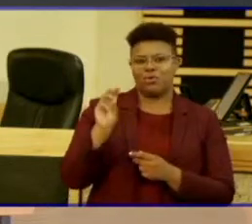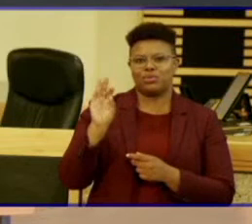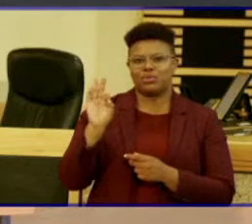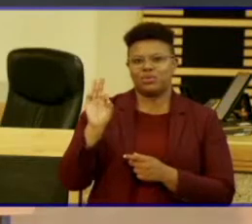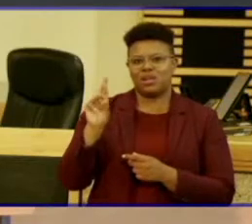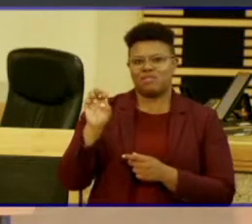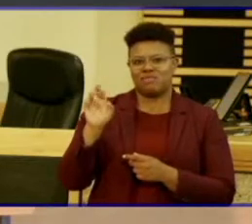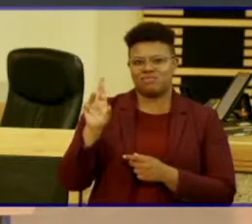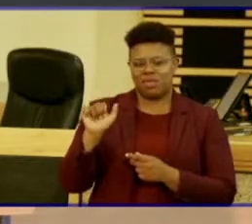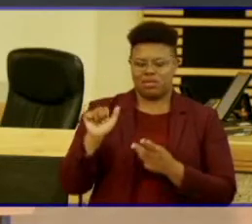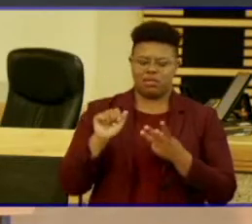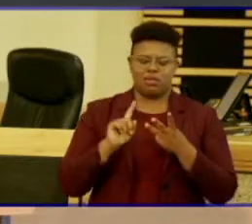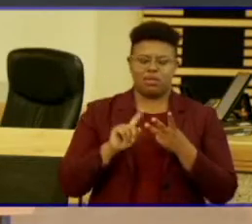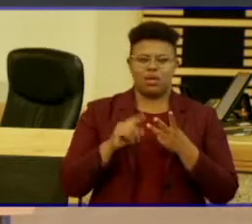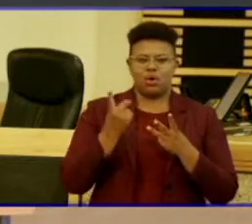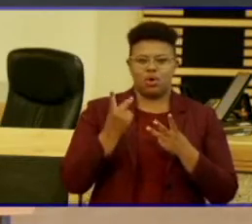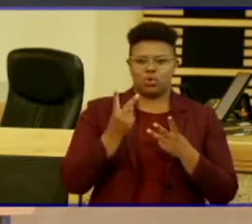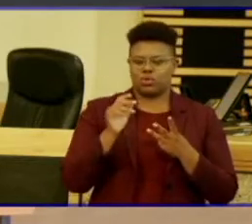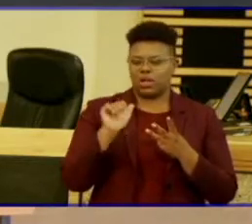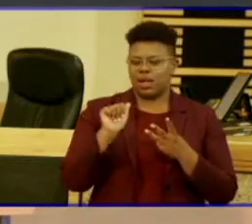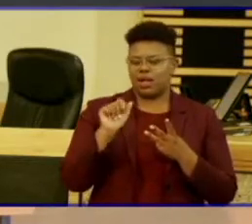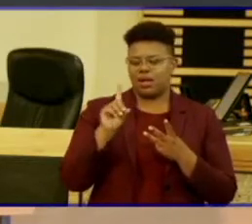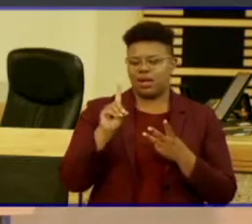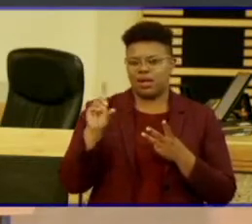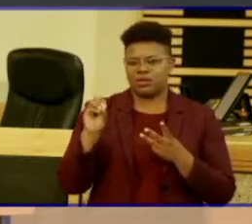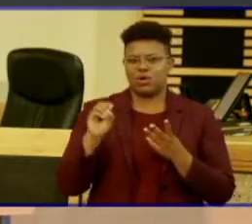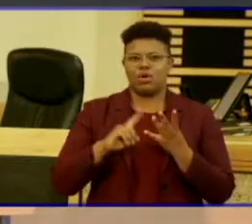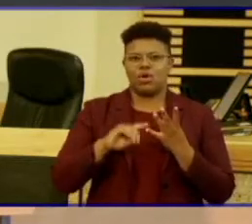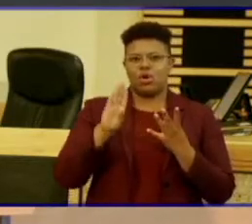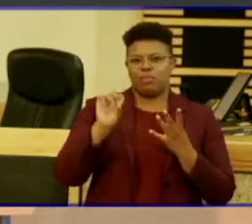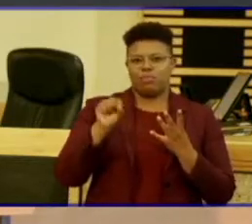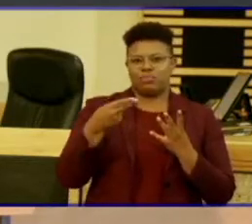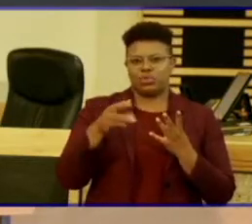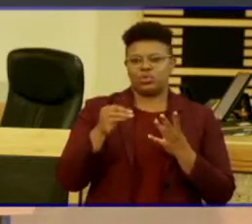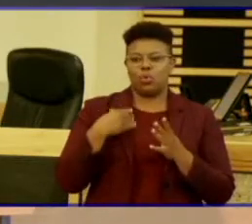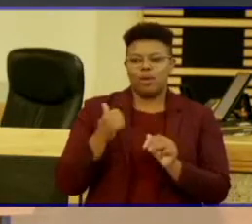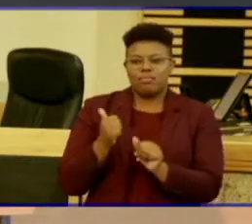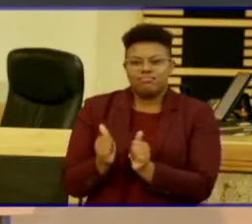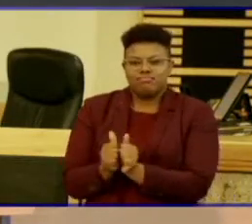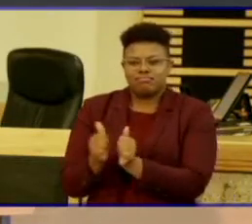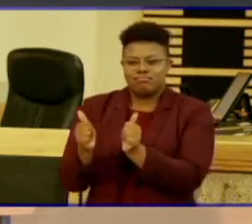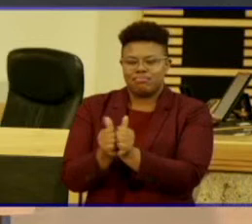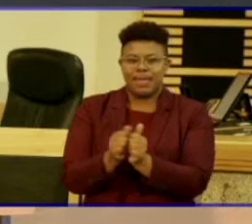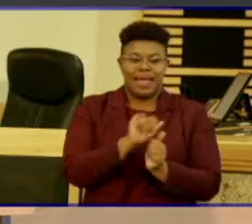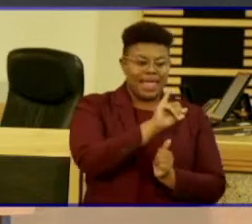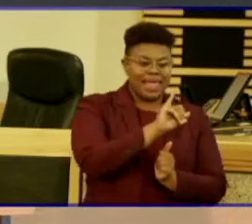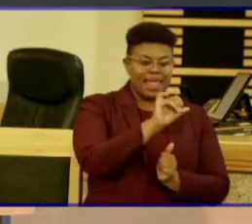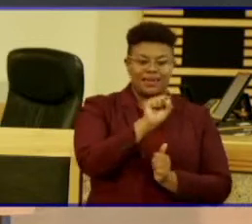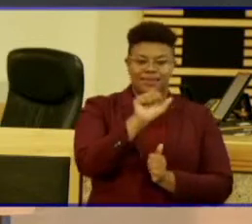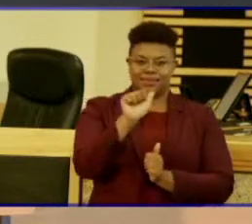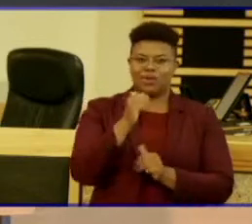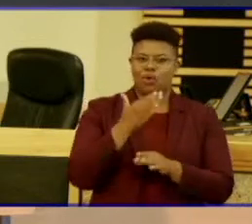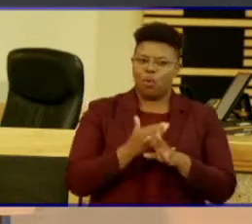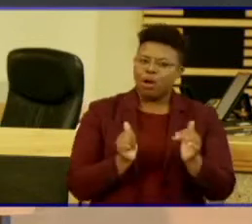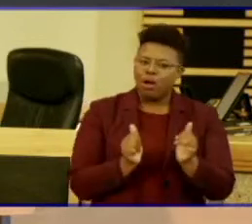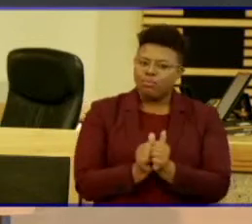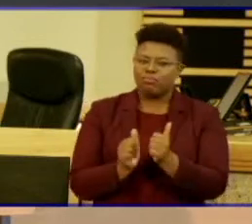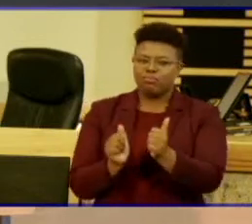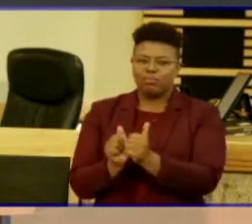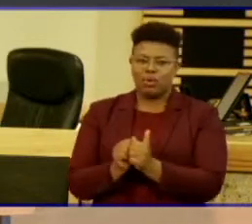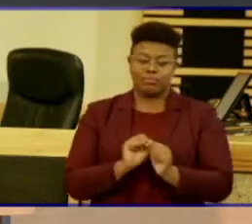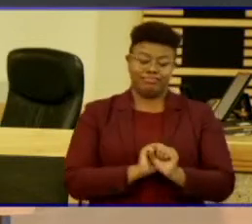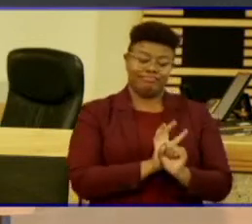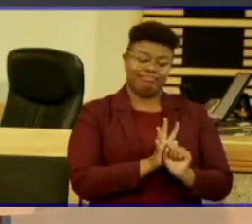in Mount Elif, Ado, and Bisho in partnership with Infrastructure South Africa. Due to the COVID-19